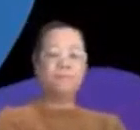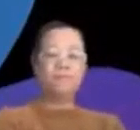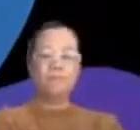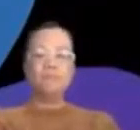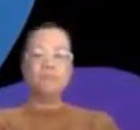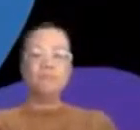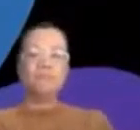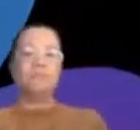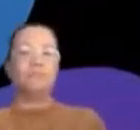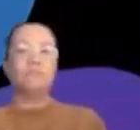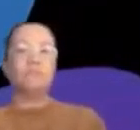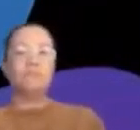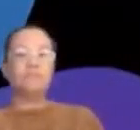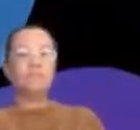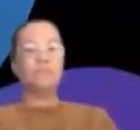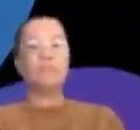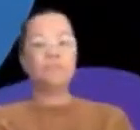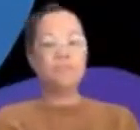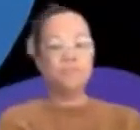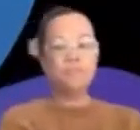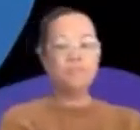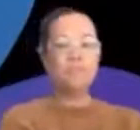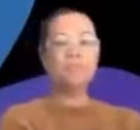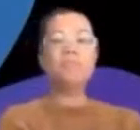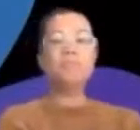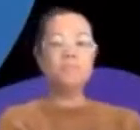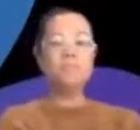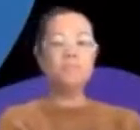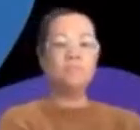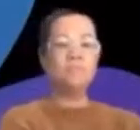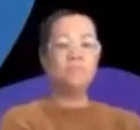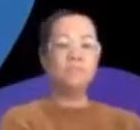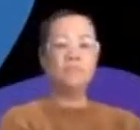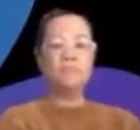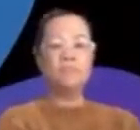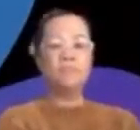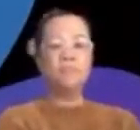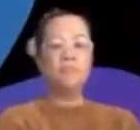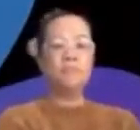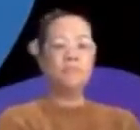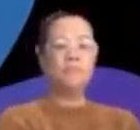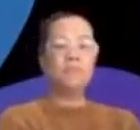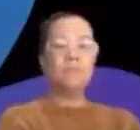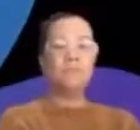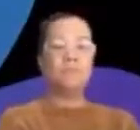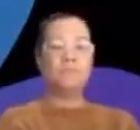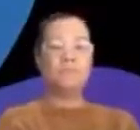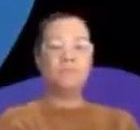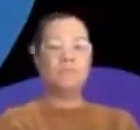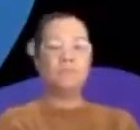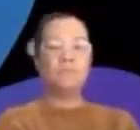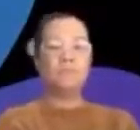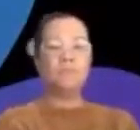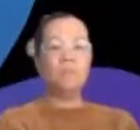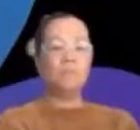there's others that are still really struggling to try to get new opportunities. So Zach, later today, we'll have it,